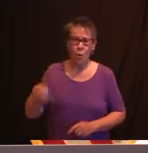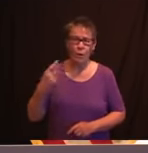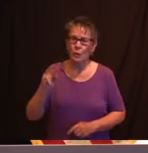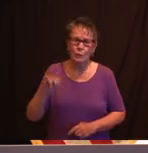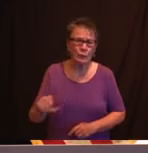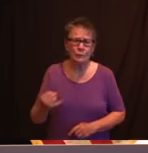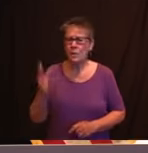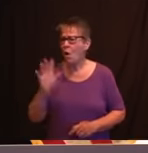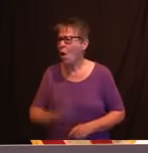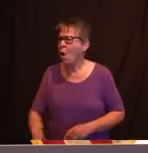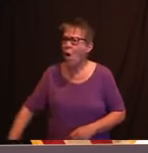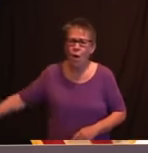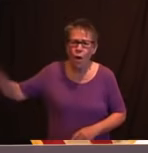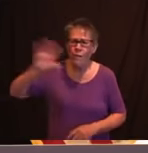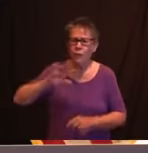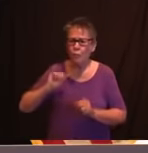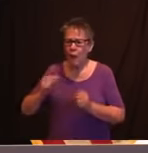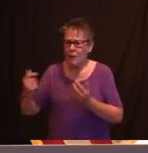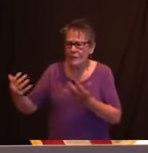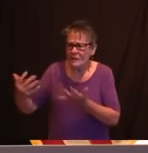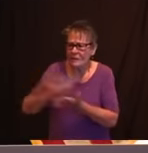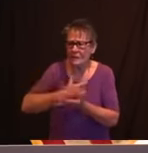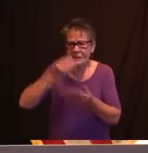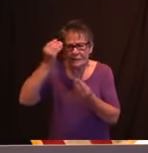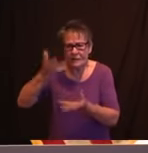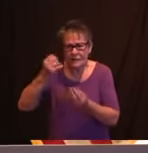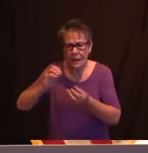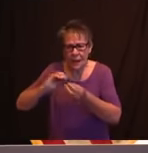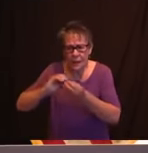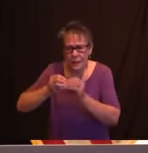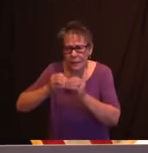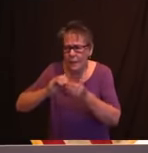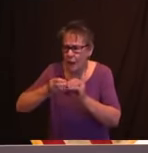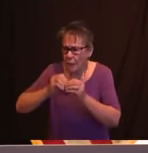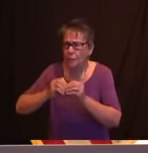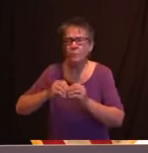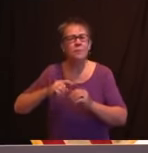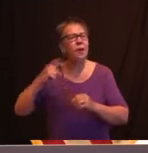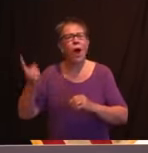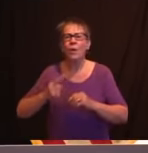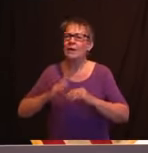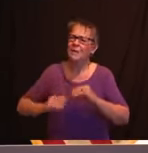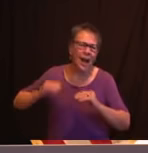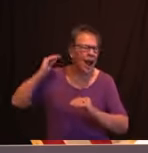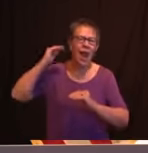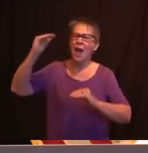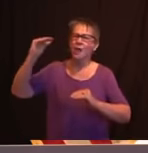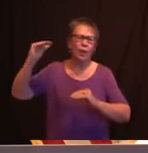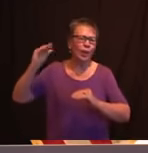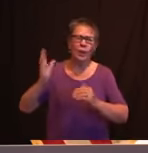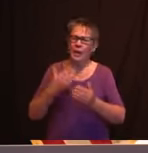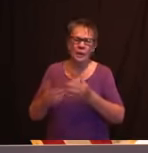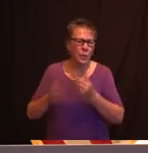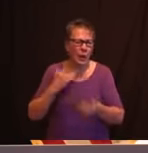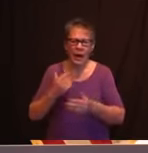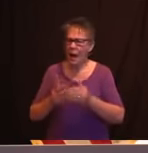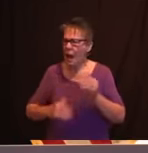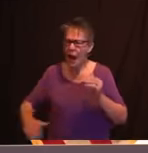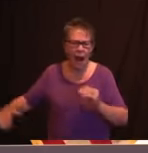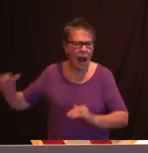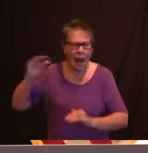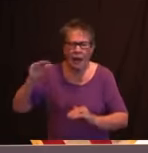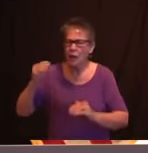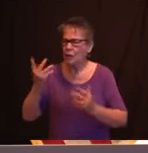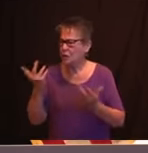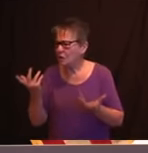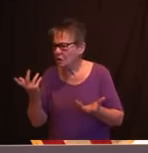we think it is. But one of the things we want to do with you all every day, and we owe it to the folks who watch us every day, to be, and we've